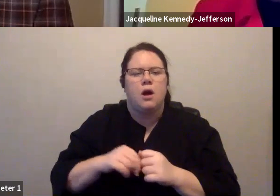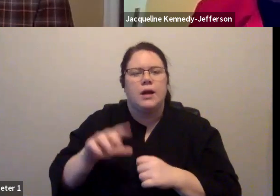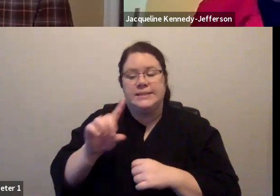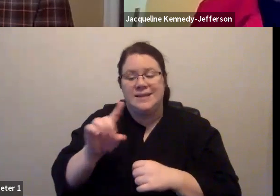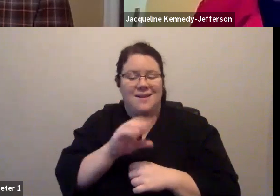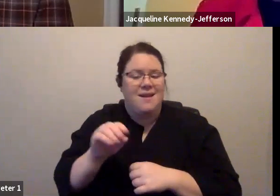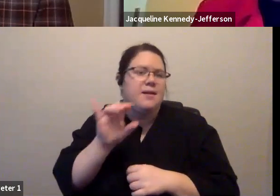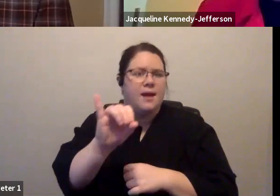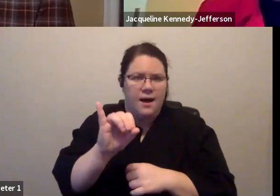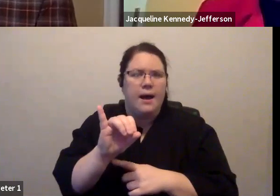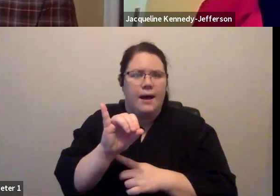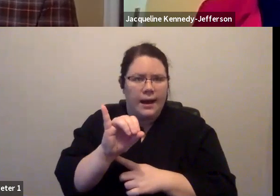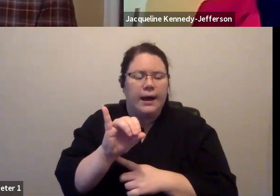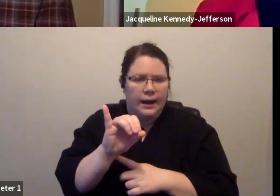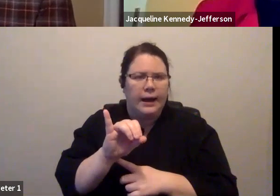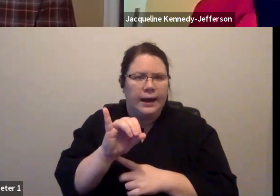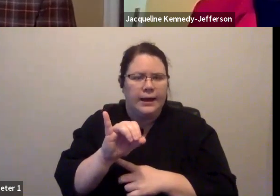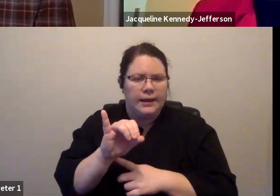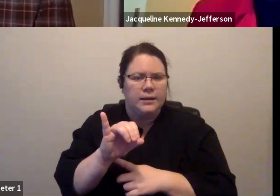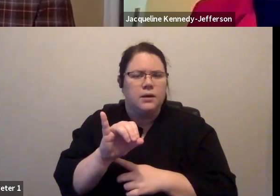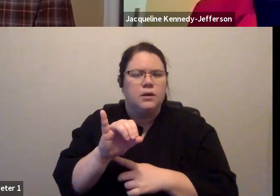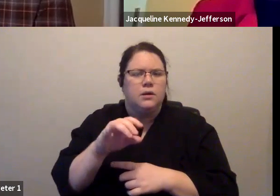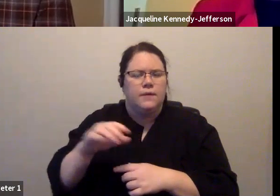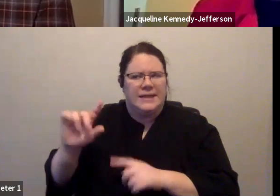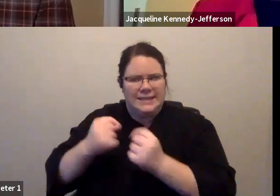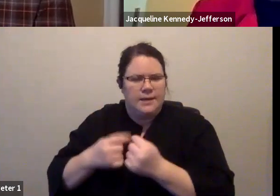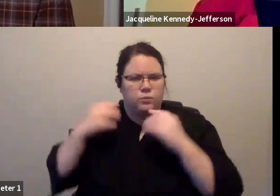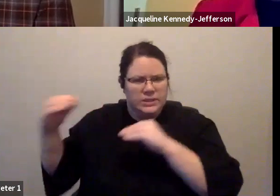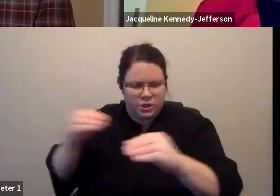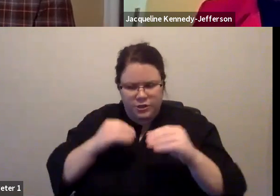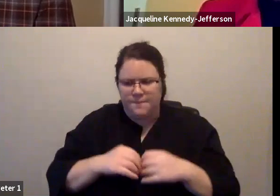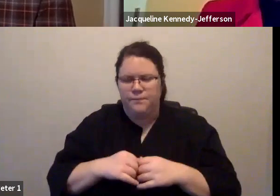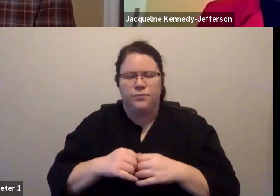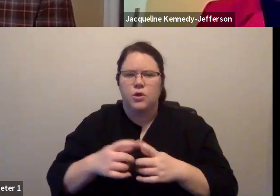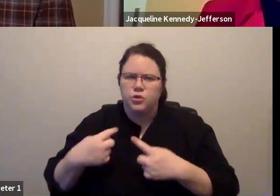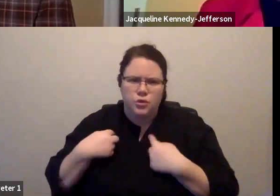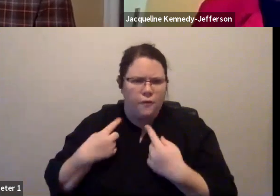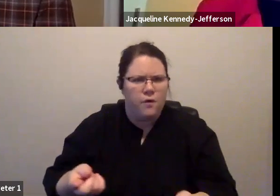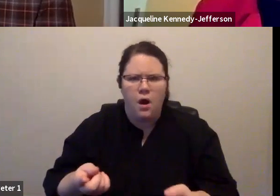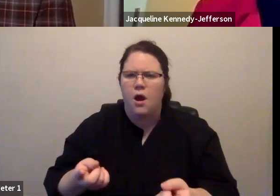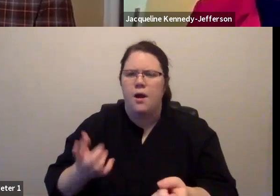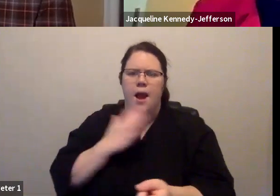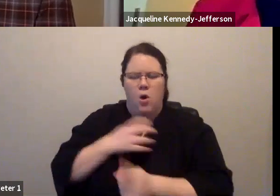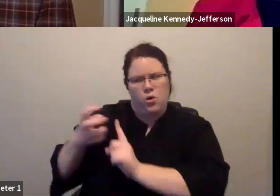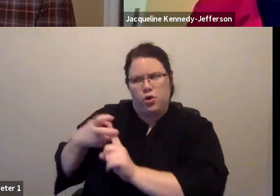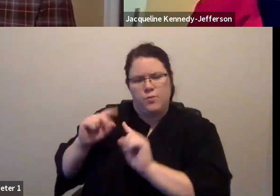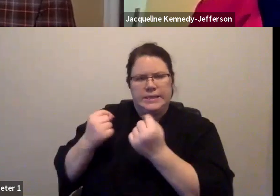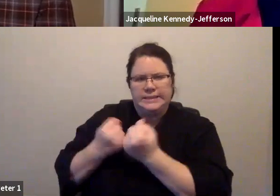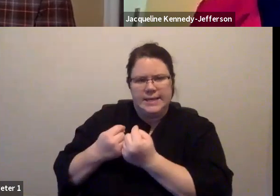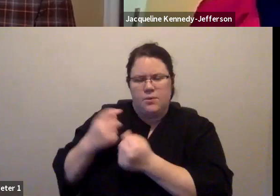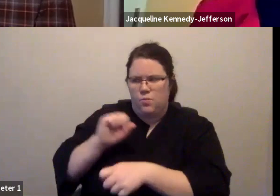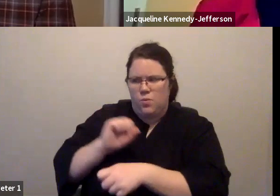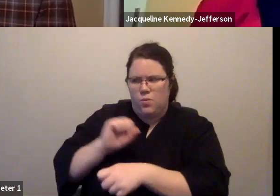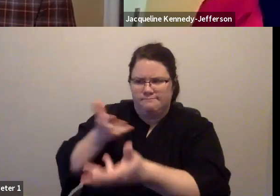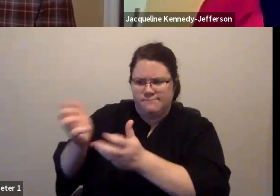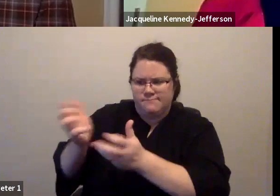those actual teams. We have been really heavily working with our recruitment team as well,